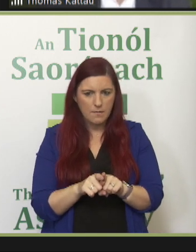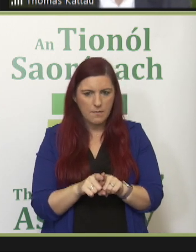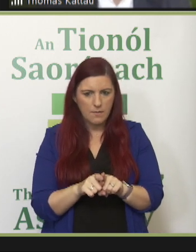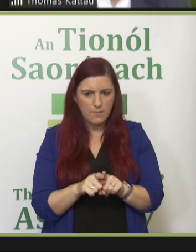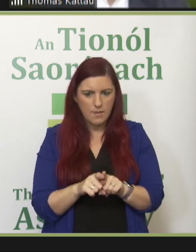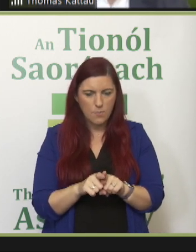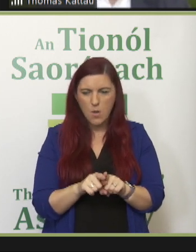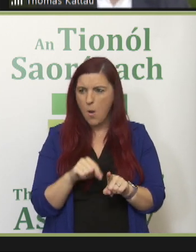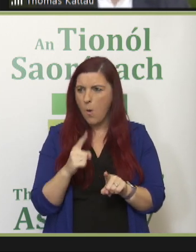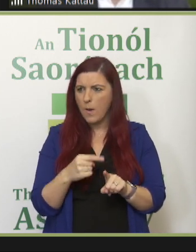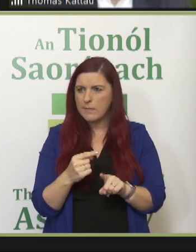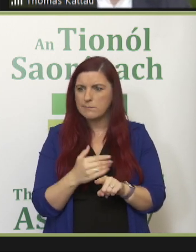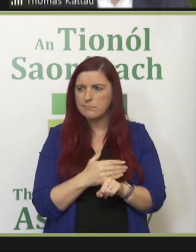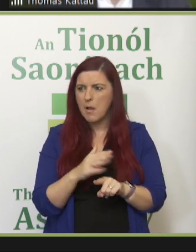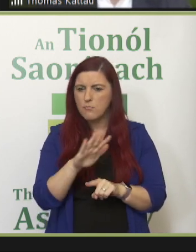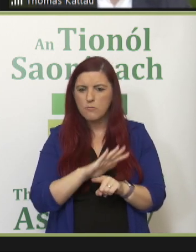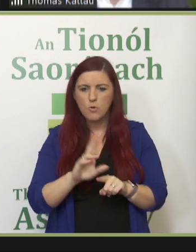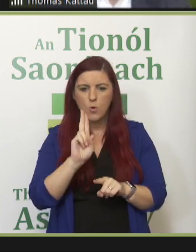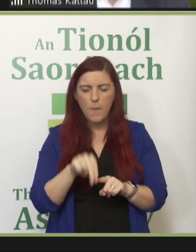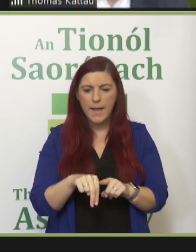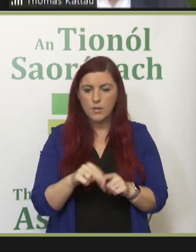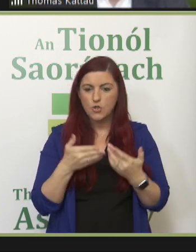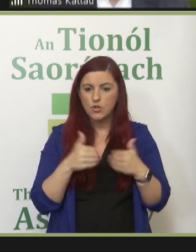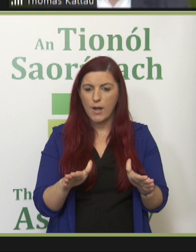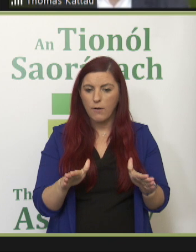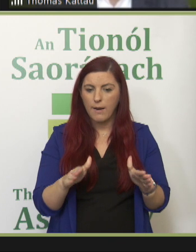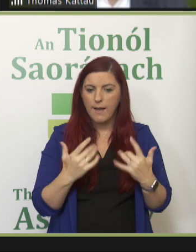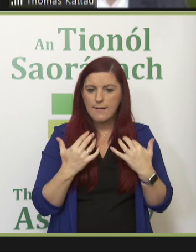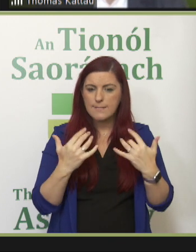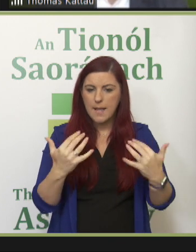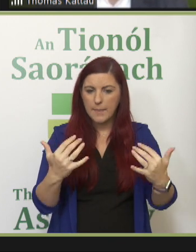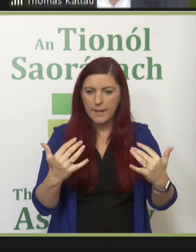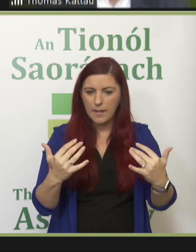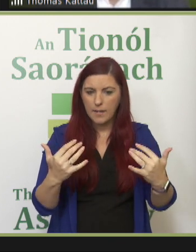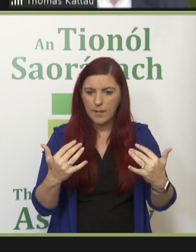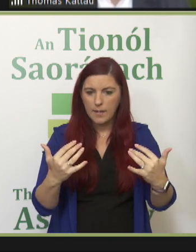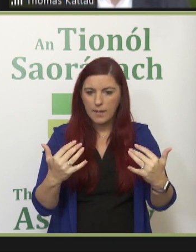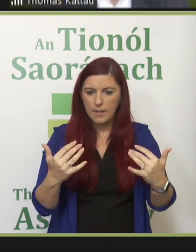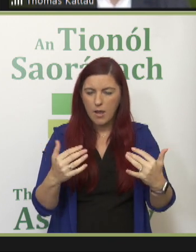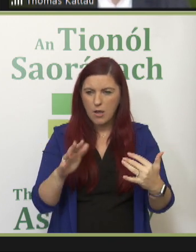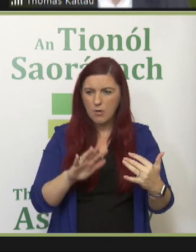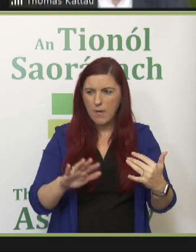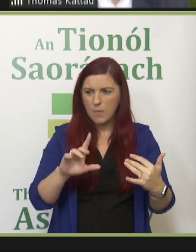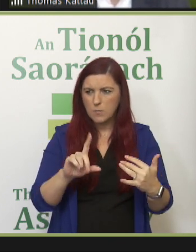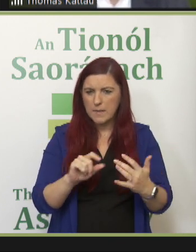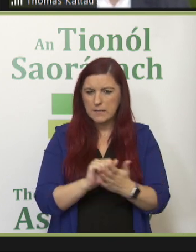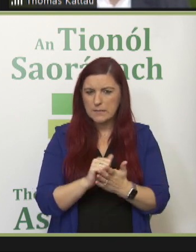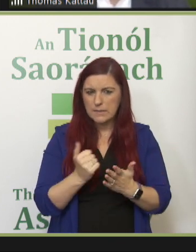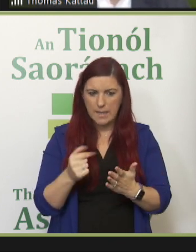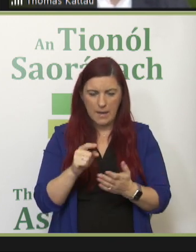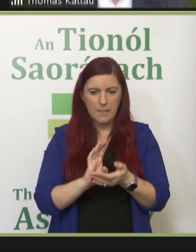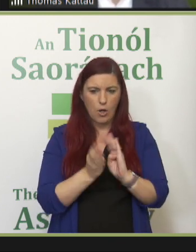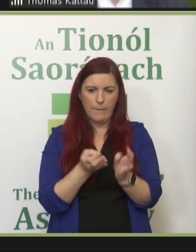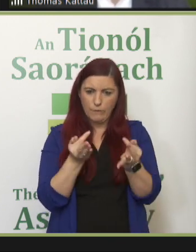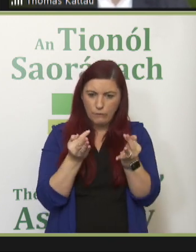not until the United Nations General Assembly on drugs in 2016 that it really was formalized as